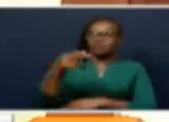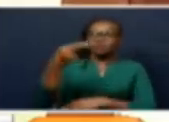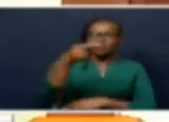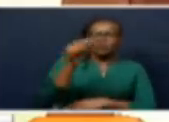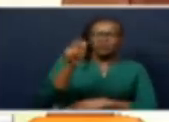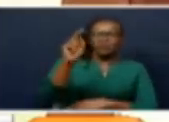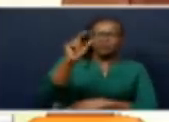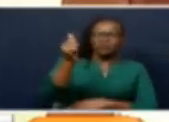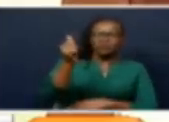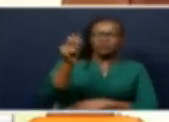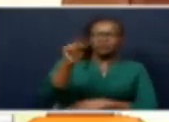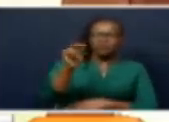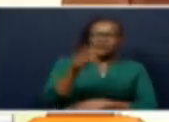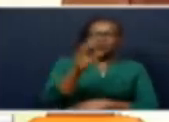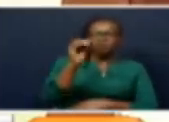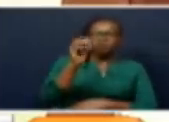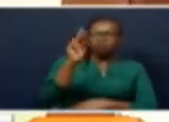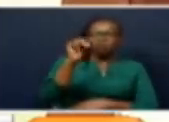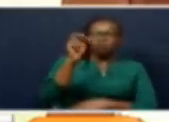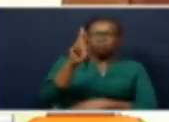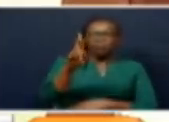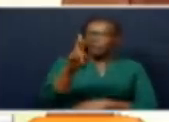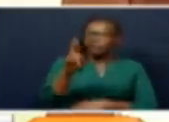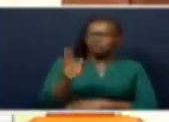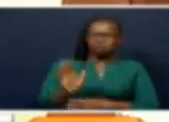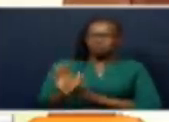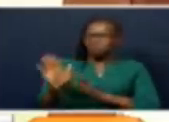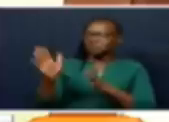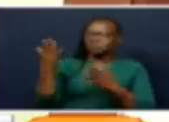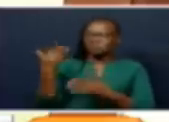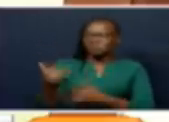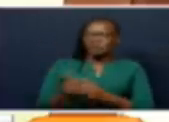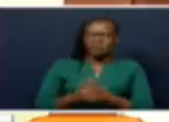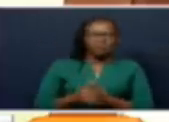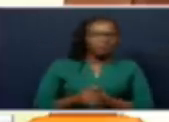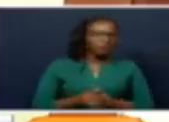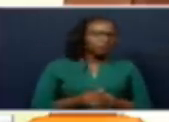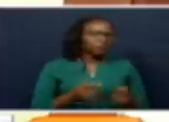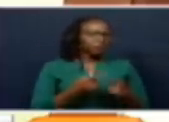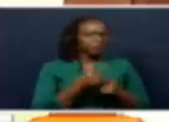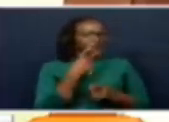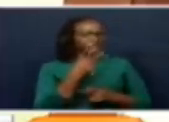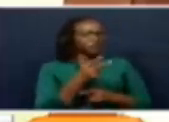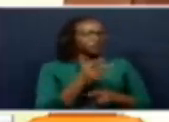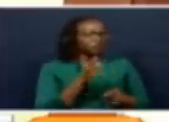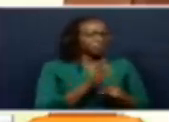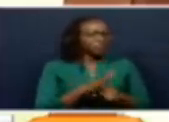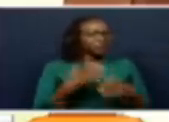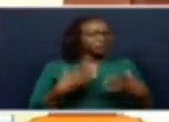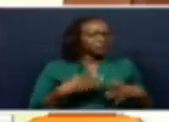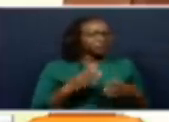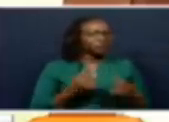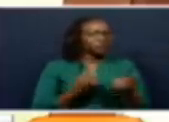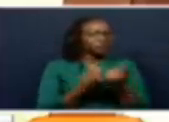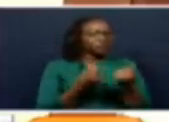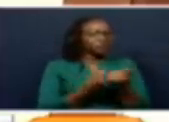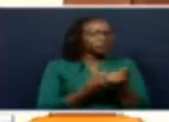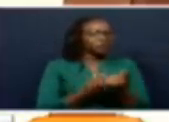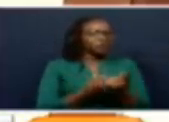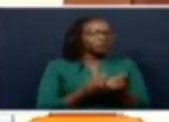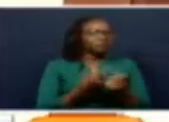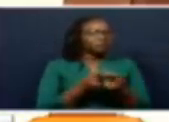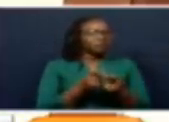Maybe there are still opportunities ahead, we don't know. Uh-huh. There are a lot of people. Yeah. Who supported them at 11th hour? Yes. And they are